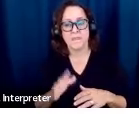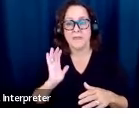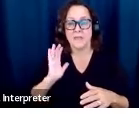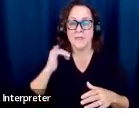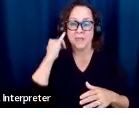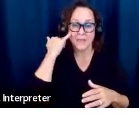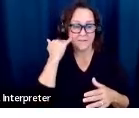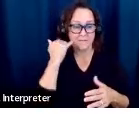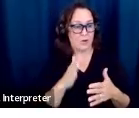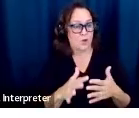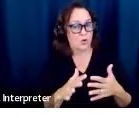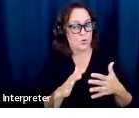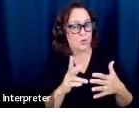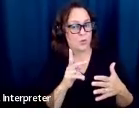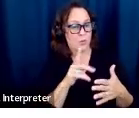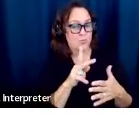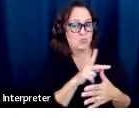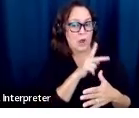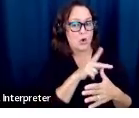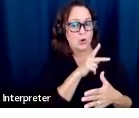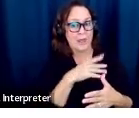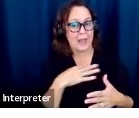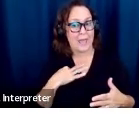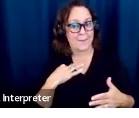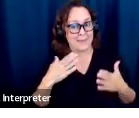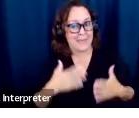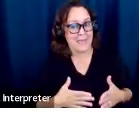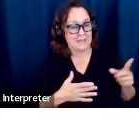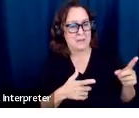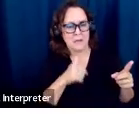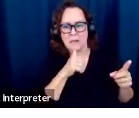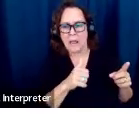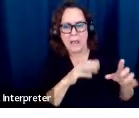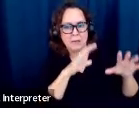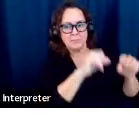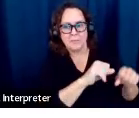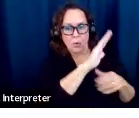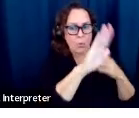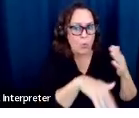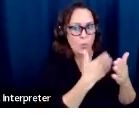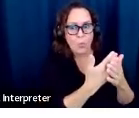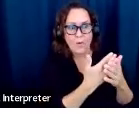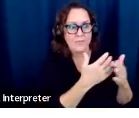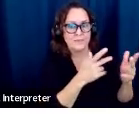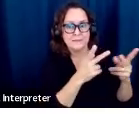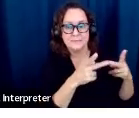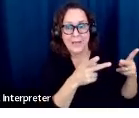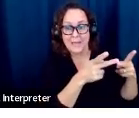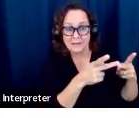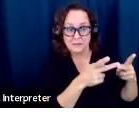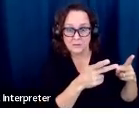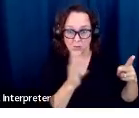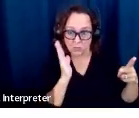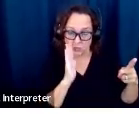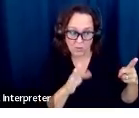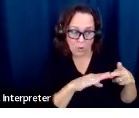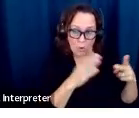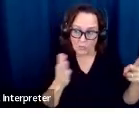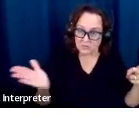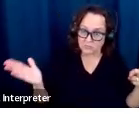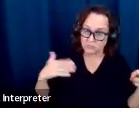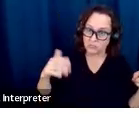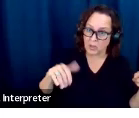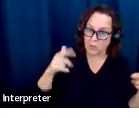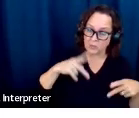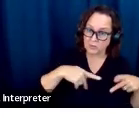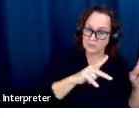end up using the full spots, if they will be offered to others. I think the answer is yes. As you laid out, there's sort of a priority